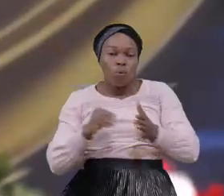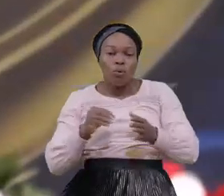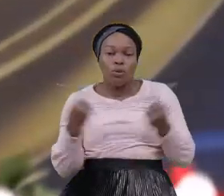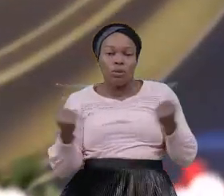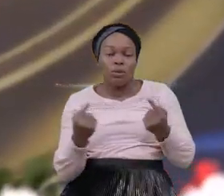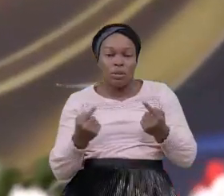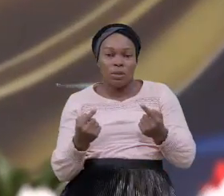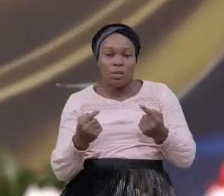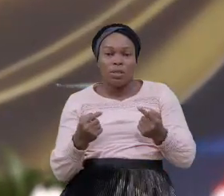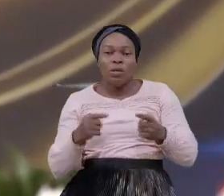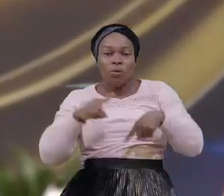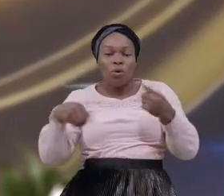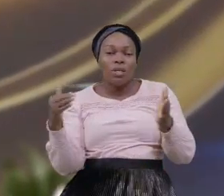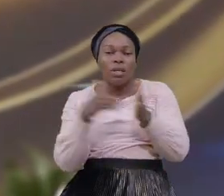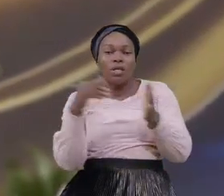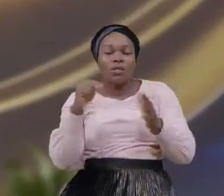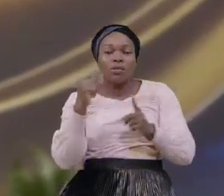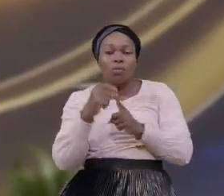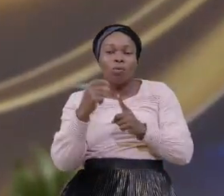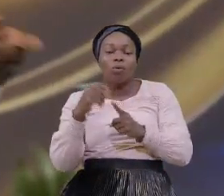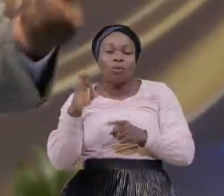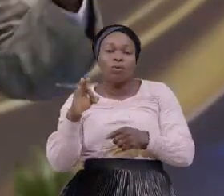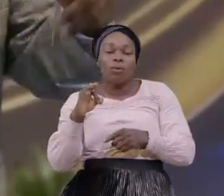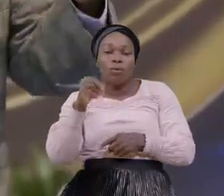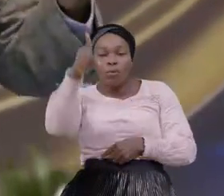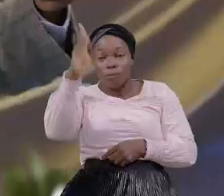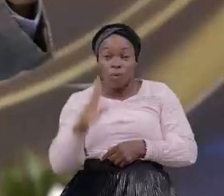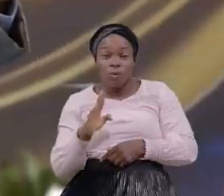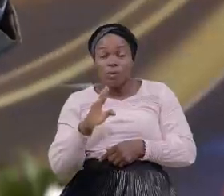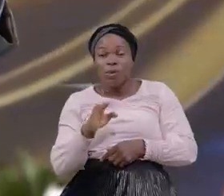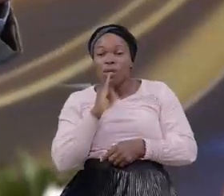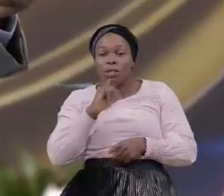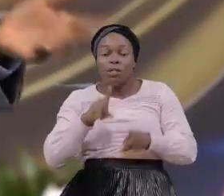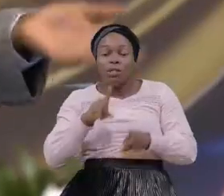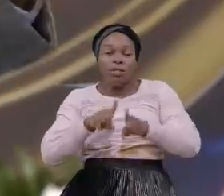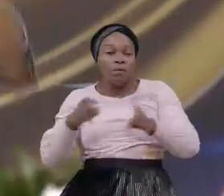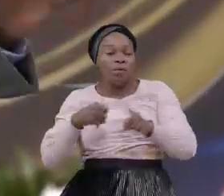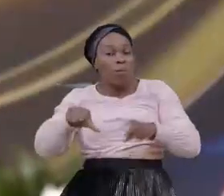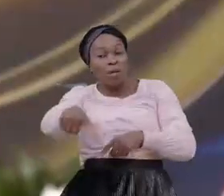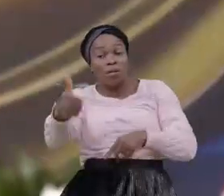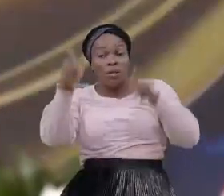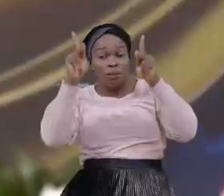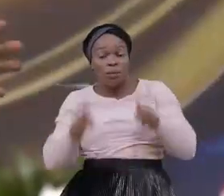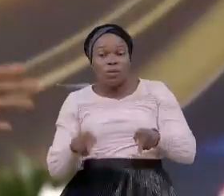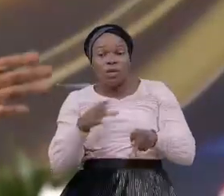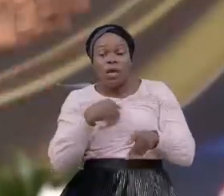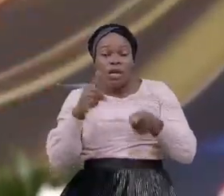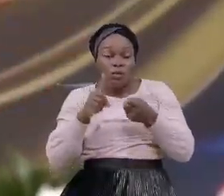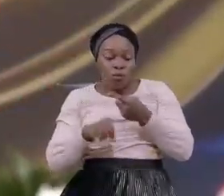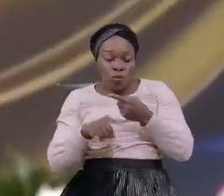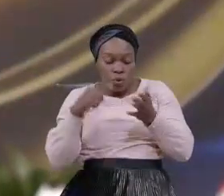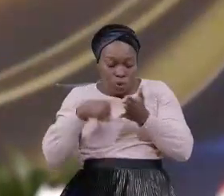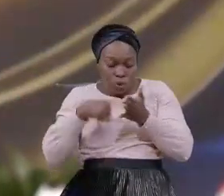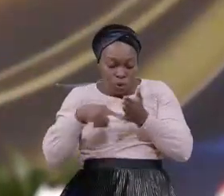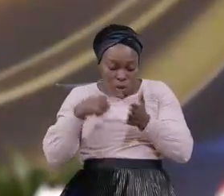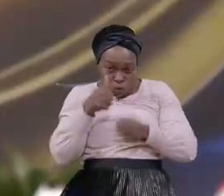his own transgression. And so you look at yourself, You examine yourself and you see